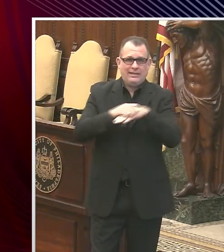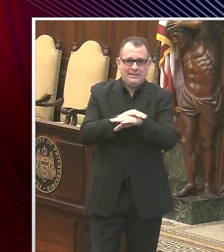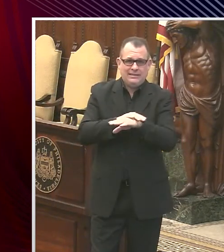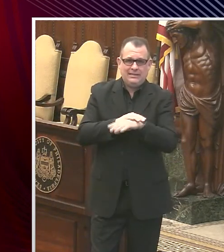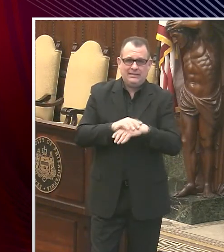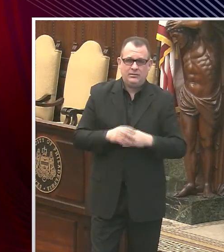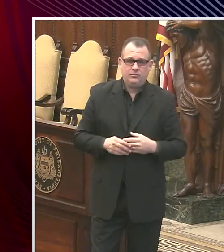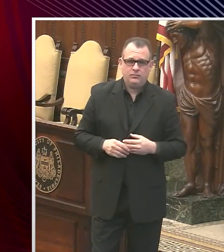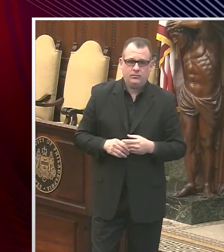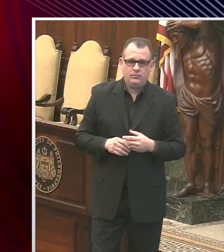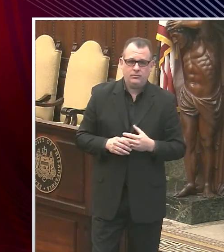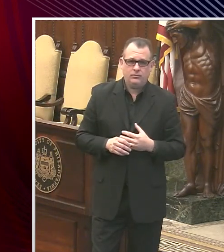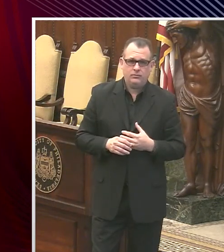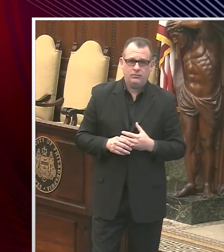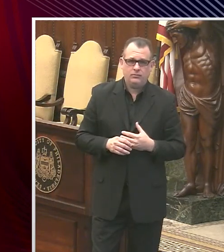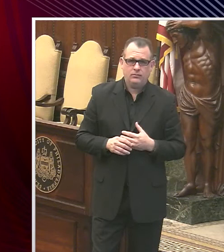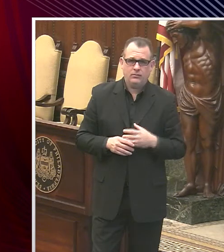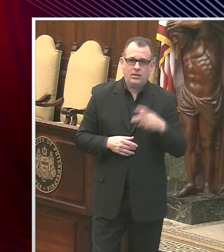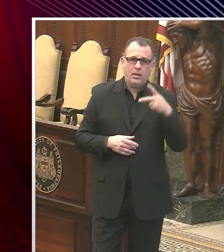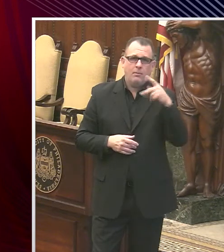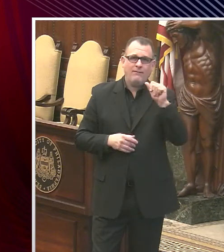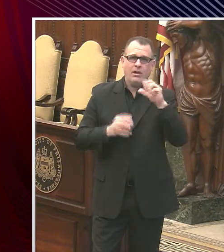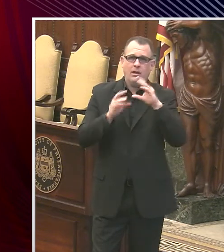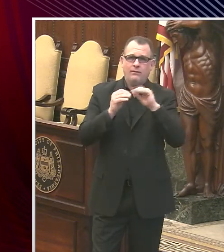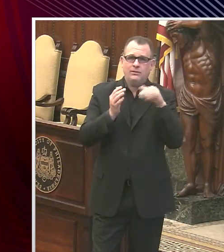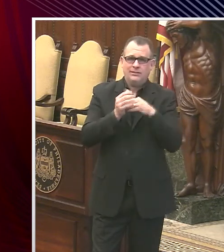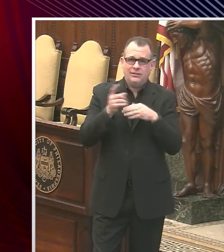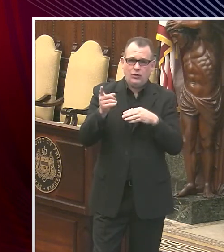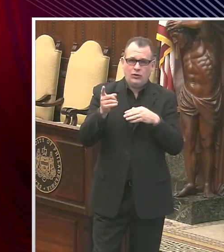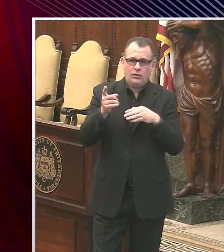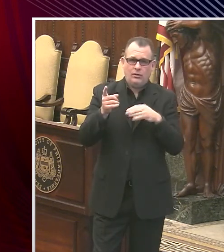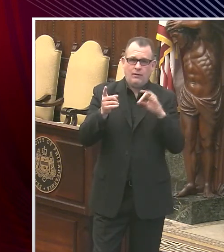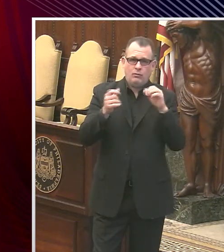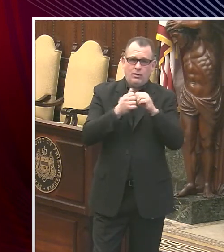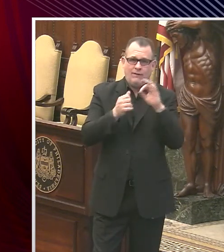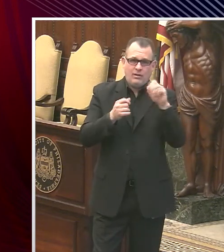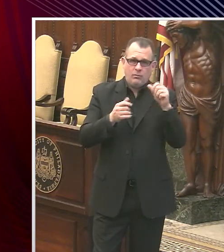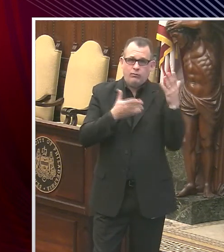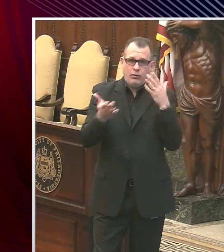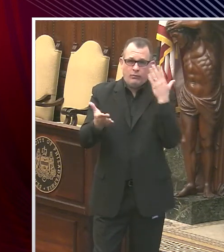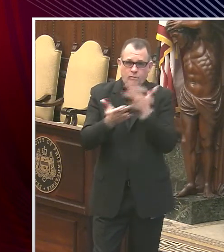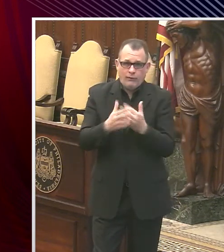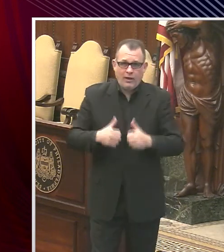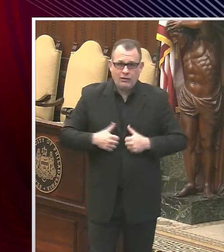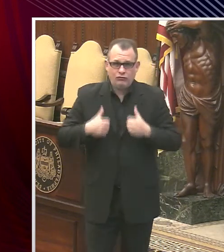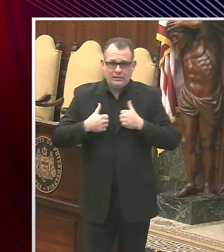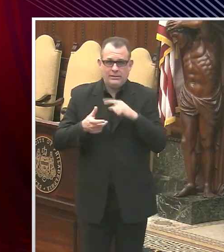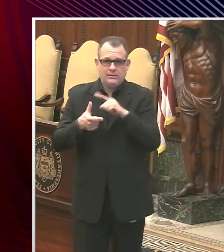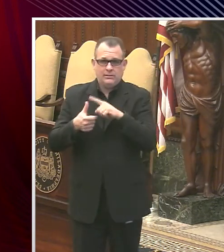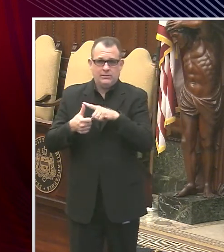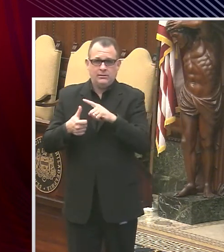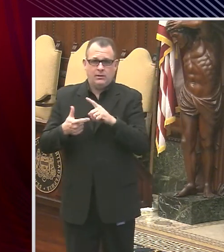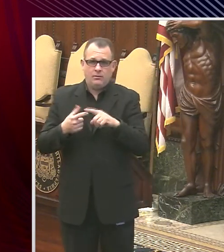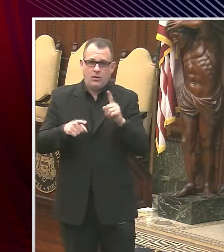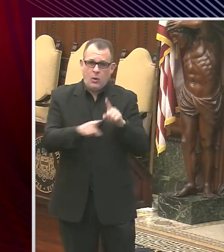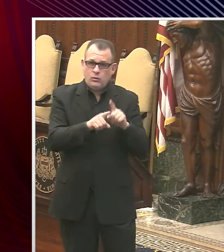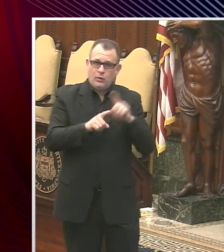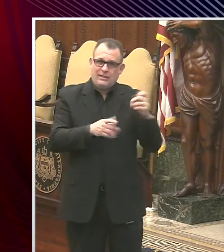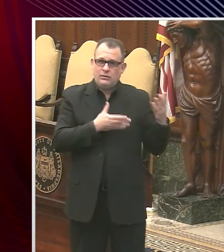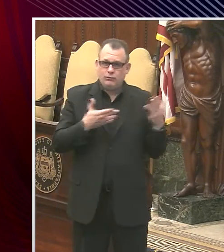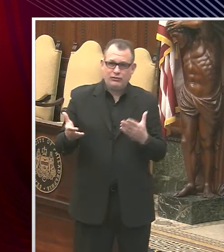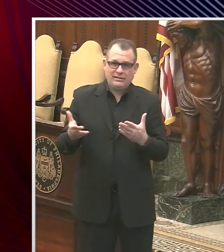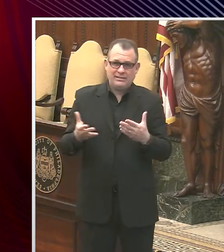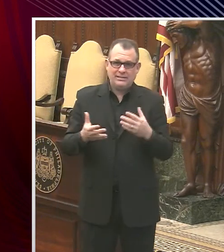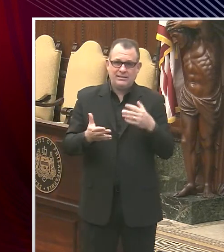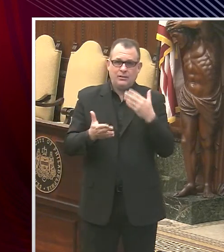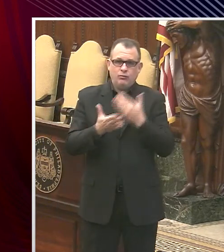walk-up site at the convention center should bring proof of residency, but he asks, do they also need to bring proof